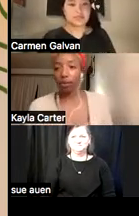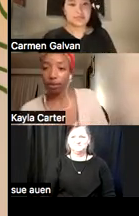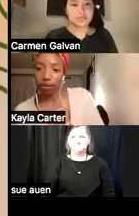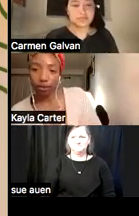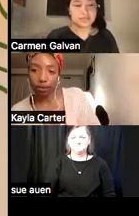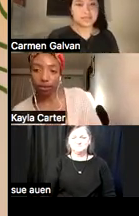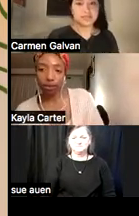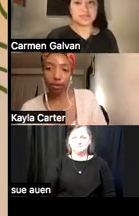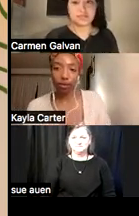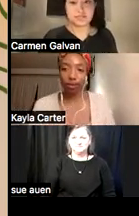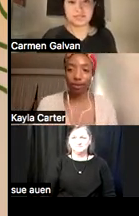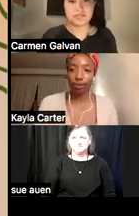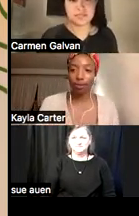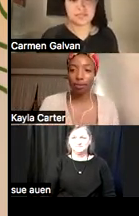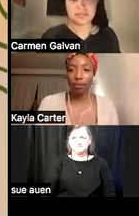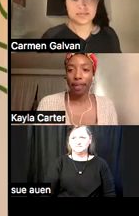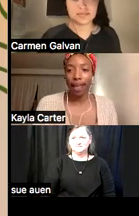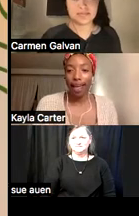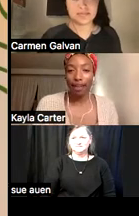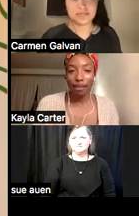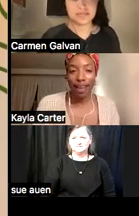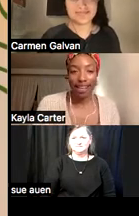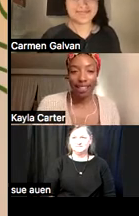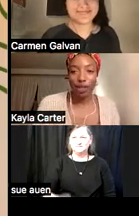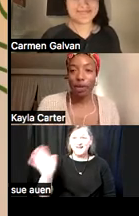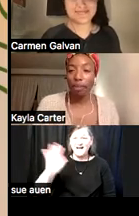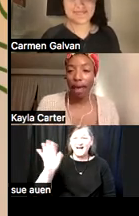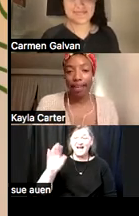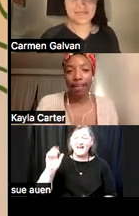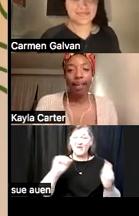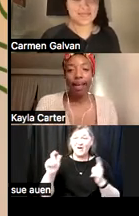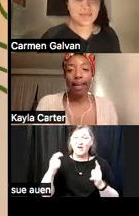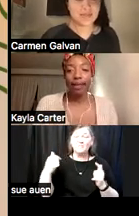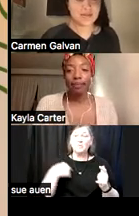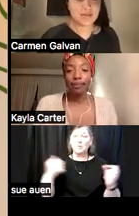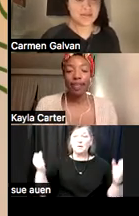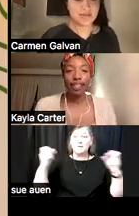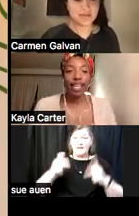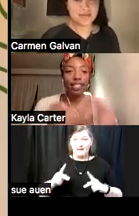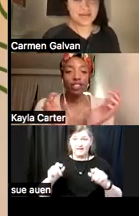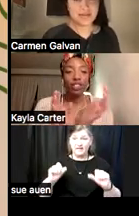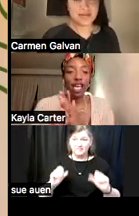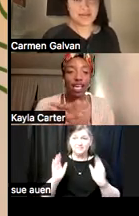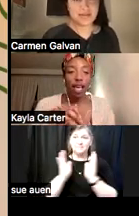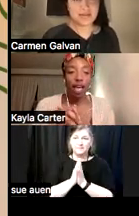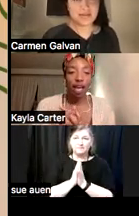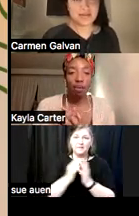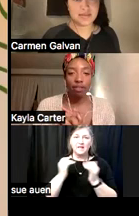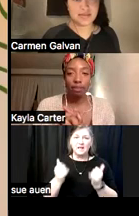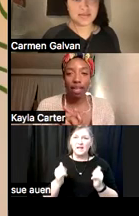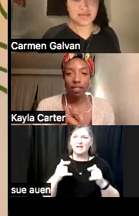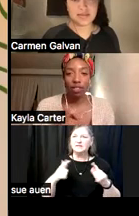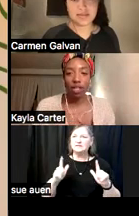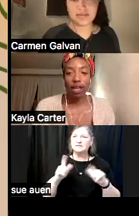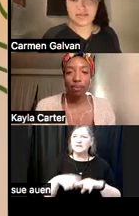Hi, everybody. So we're back. Let's take a couple